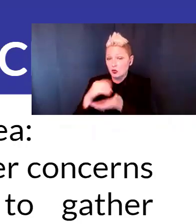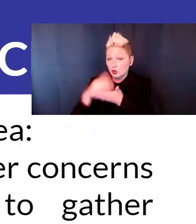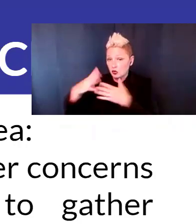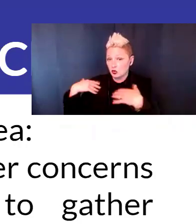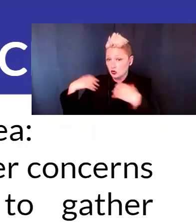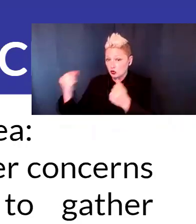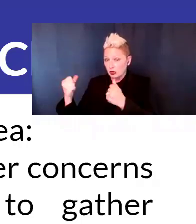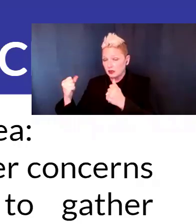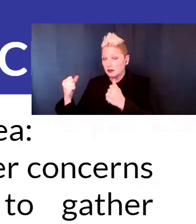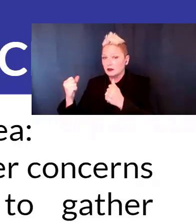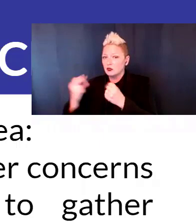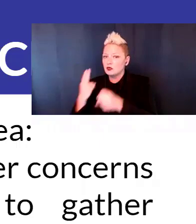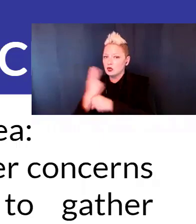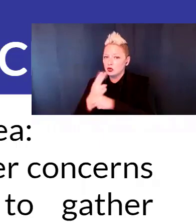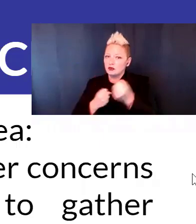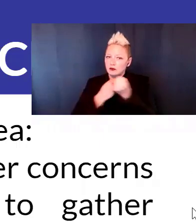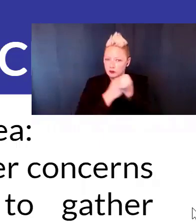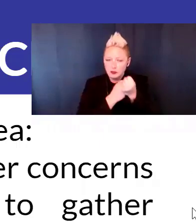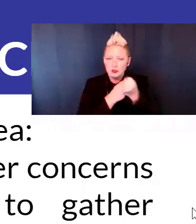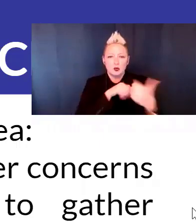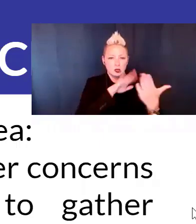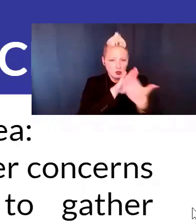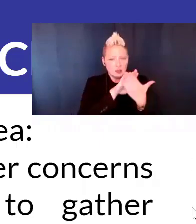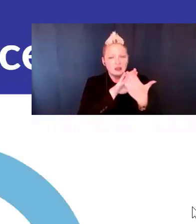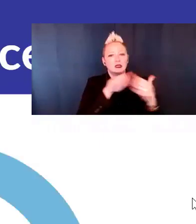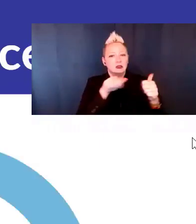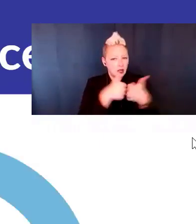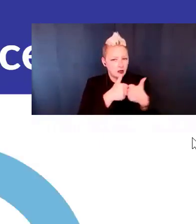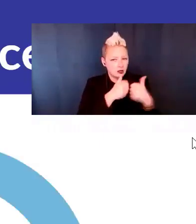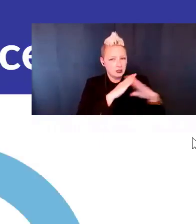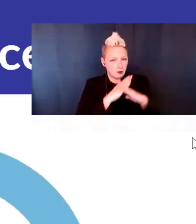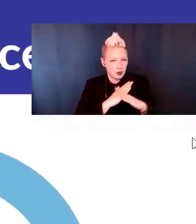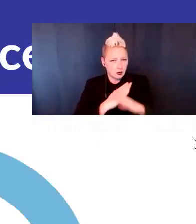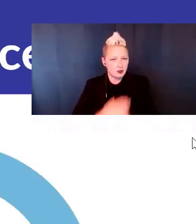address challenges and barriers.